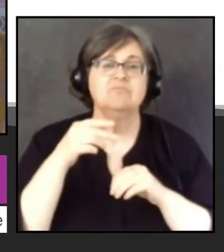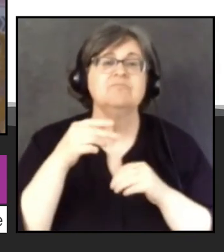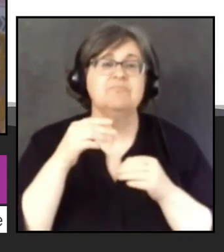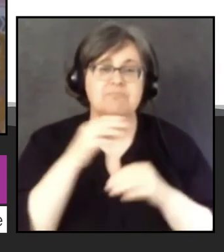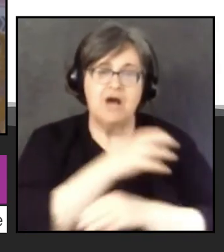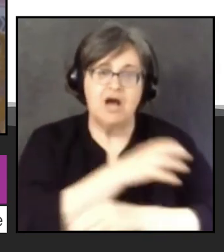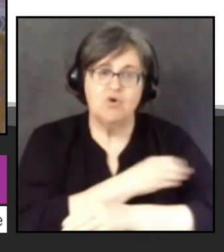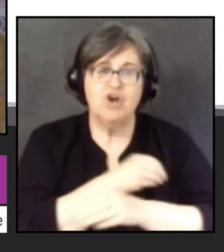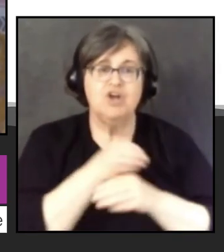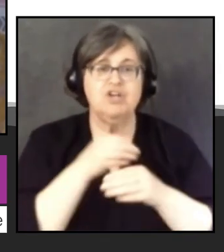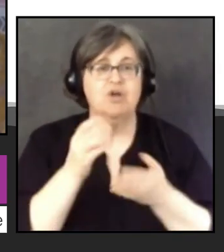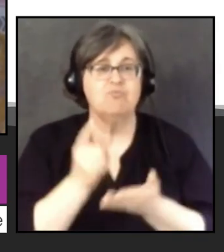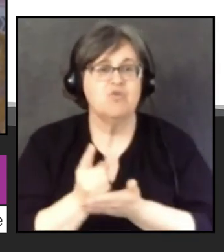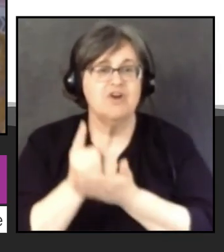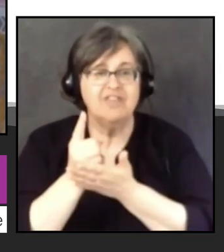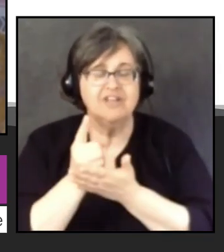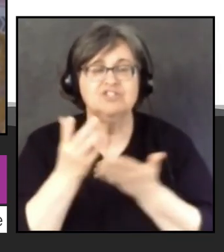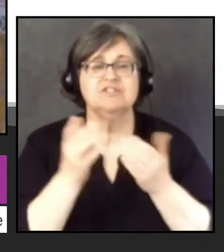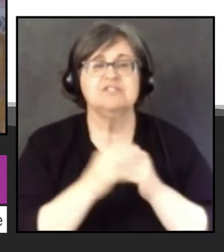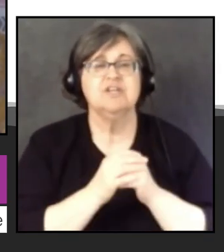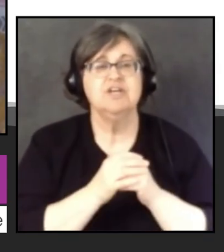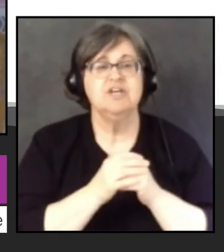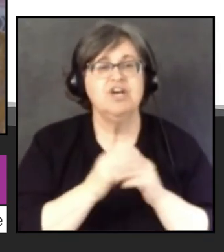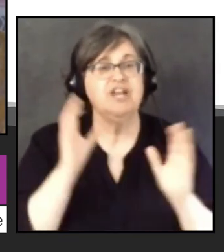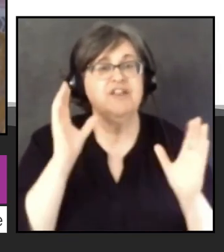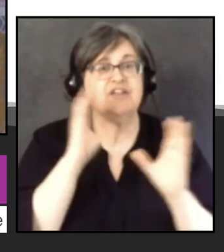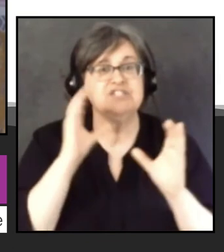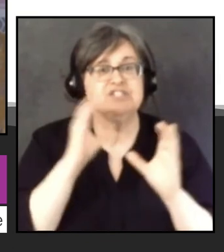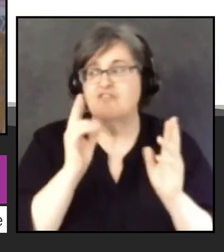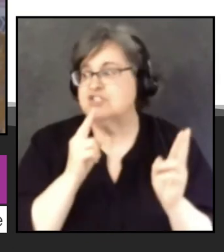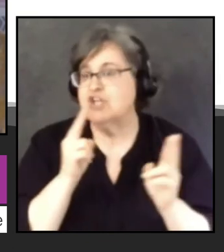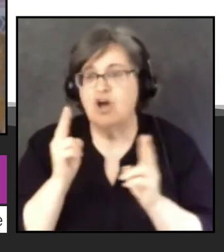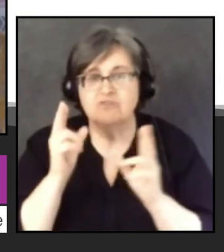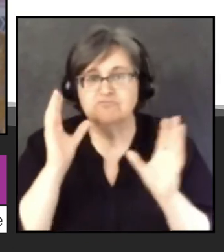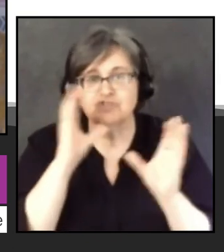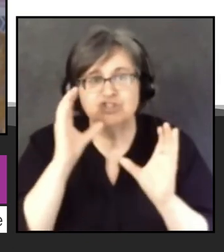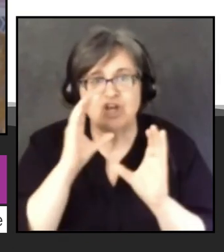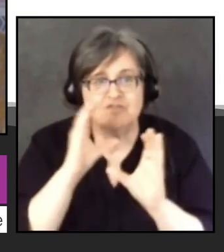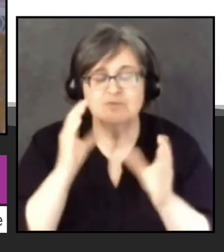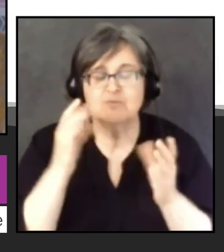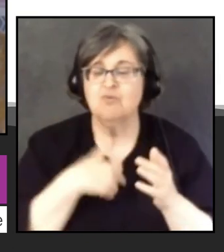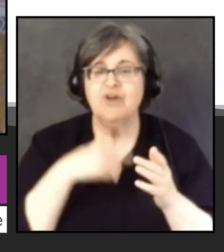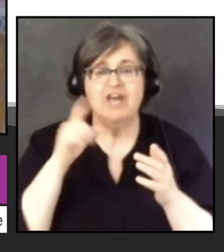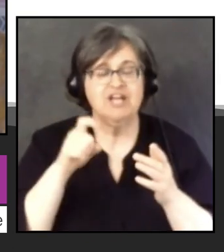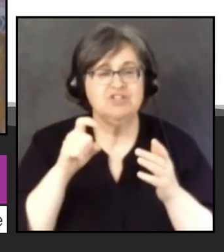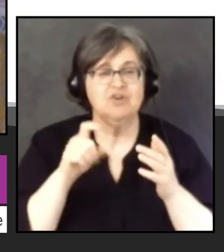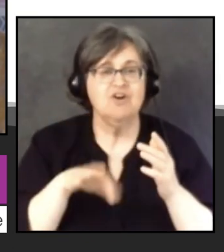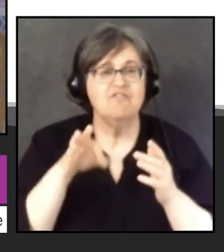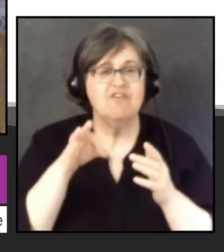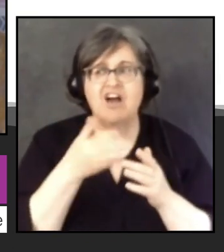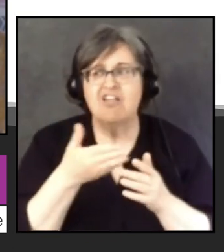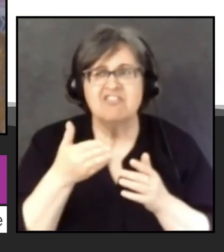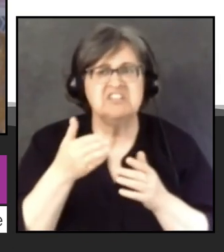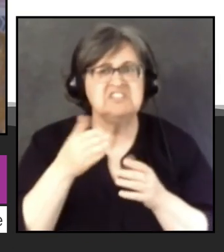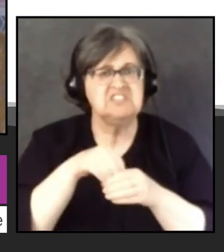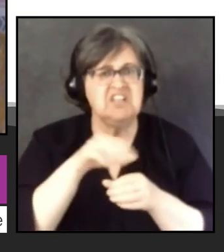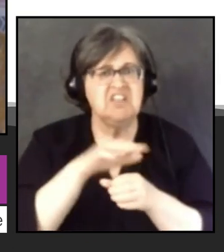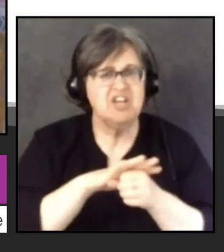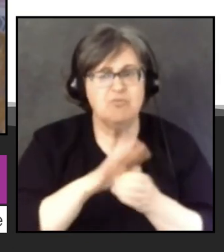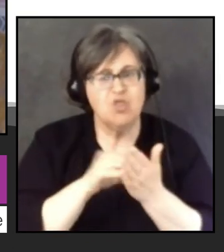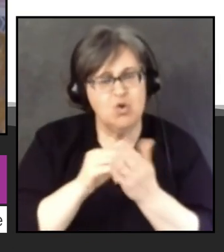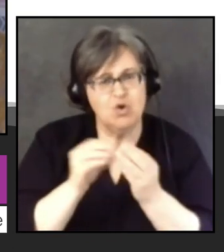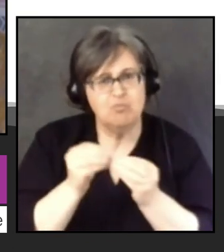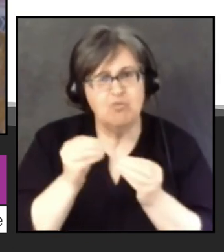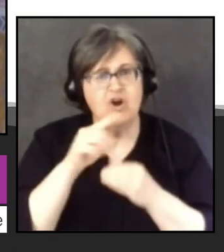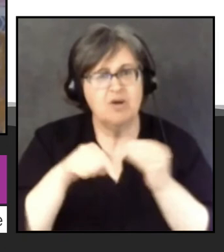The scavenger hunt, which also encouraged us to spend time within the neighborhood and learn more about the cultural landscape. And I'm really looking forward to utilizing what